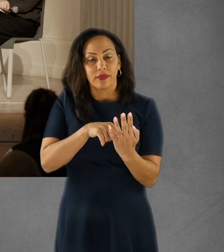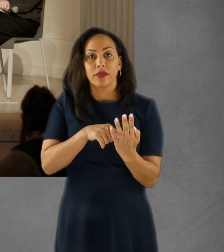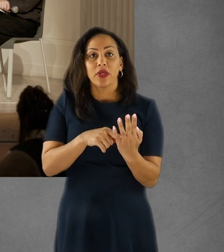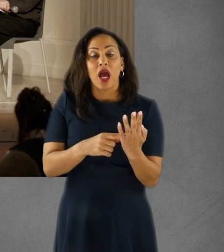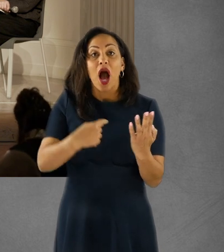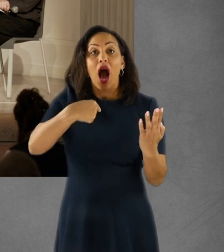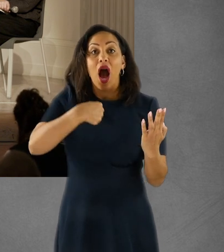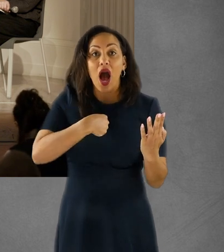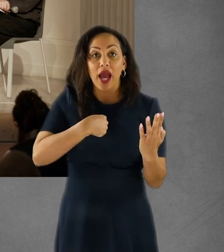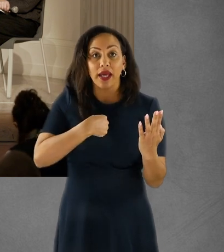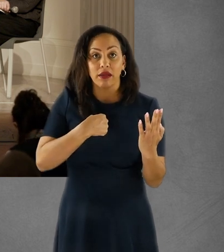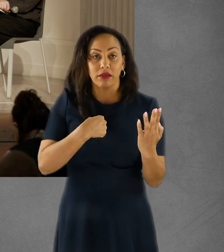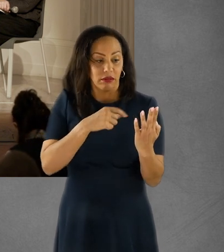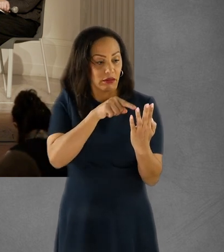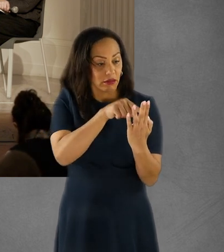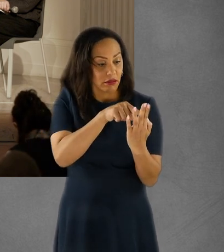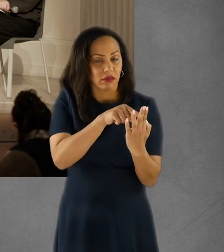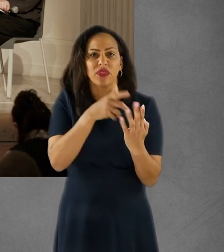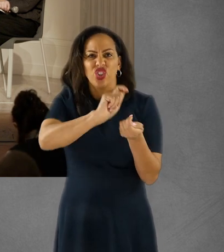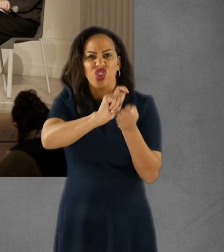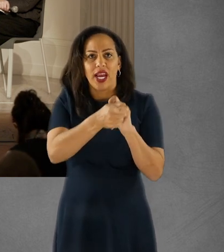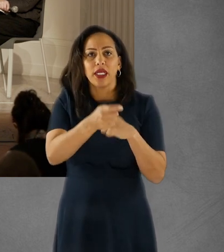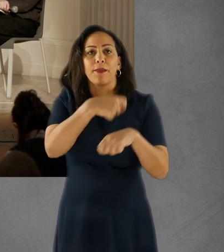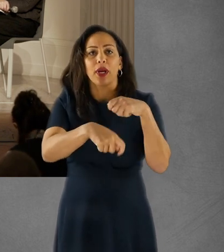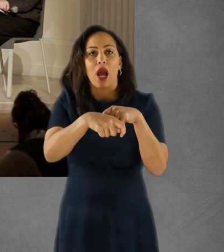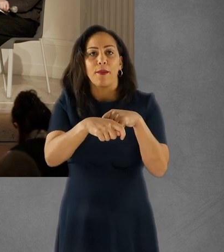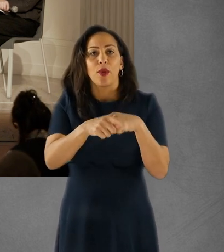In almost everybody's word. I to we.